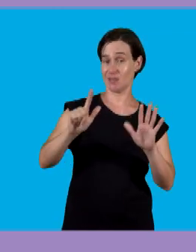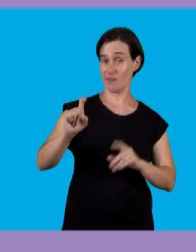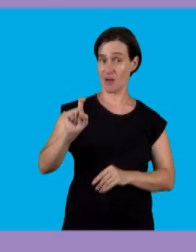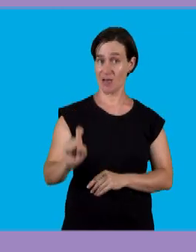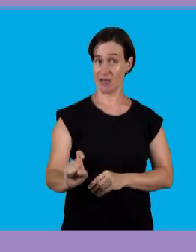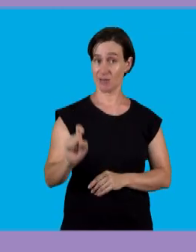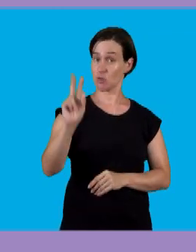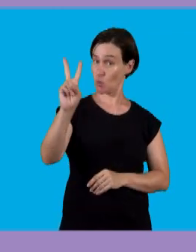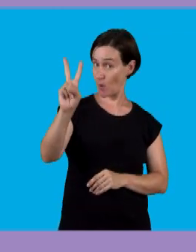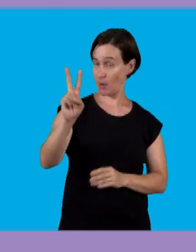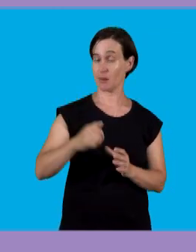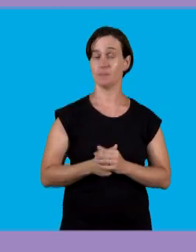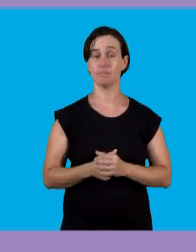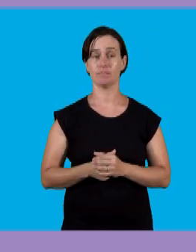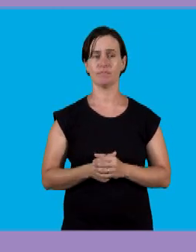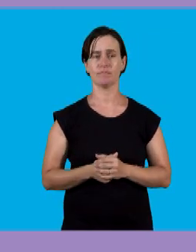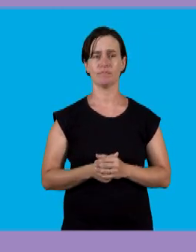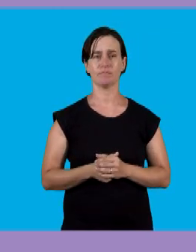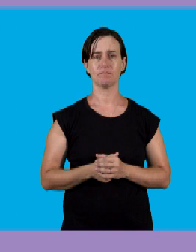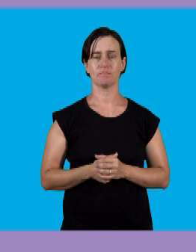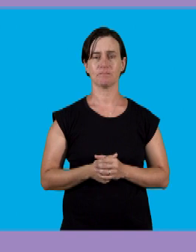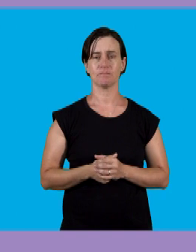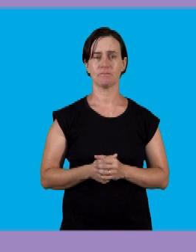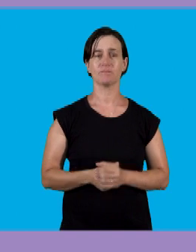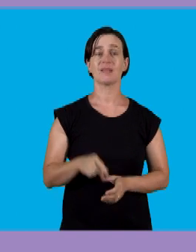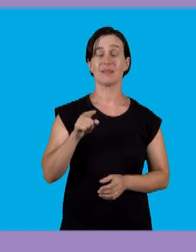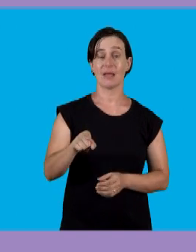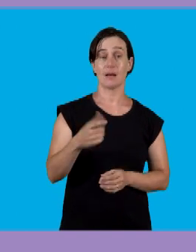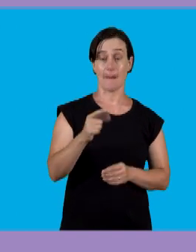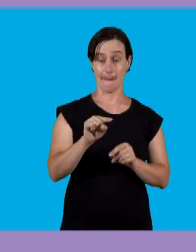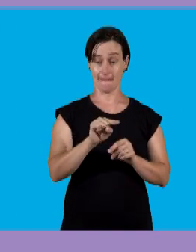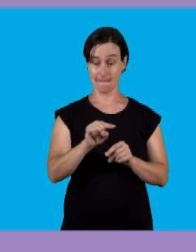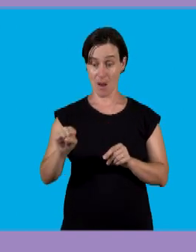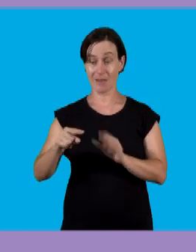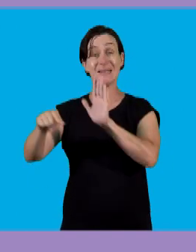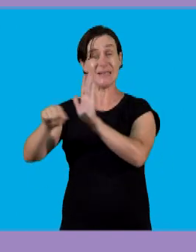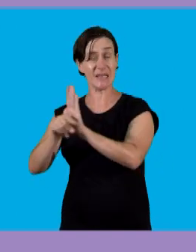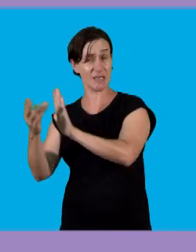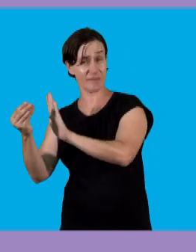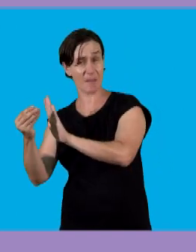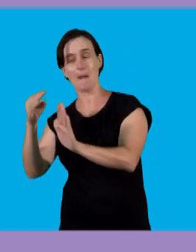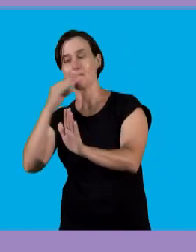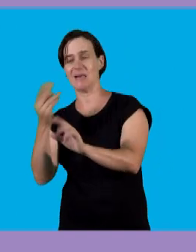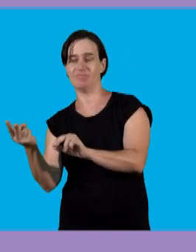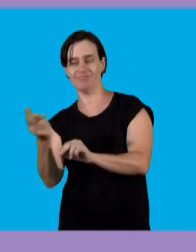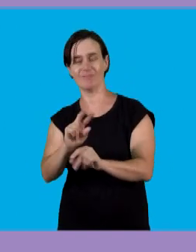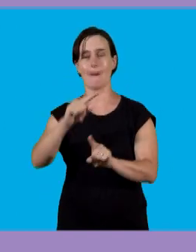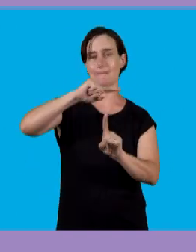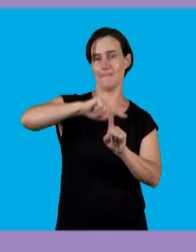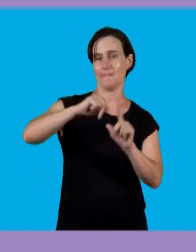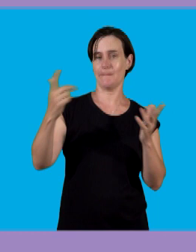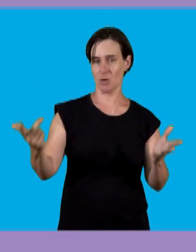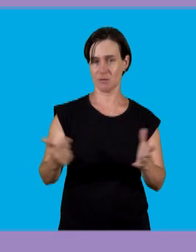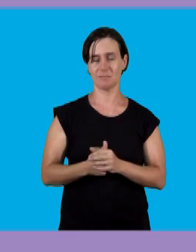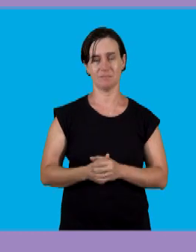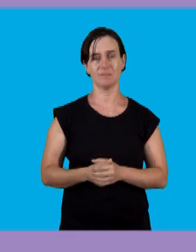27x squared. And again, we are subtracting a negative number, which is the same as adding its additive inverse.